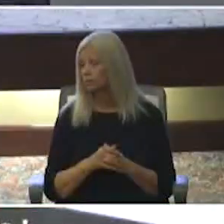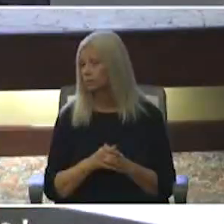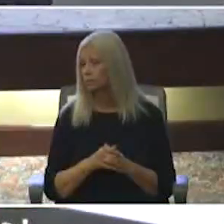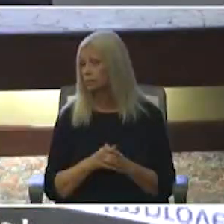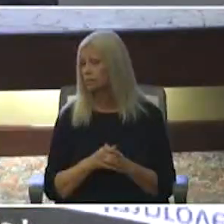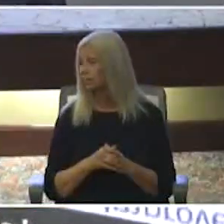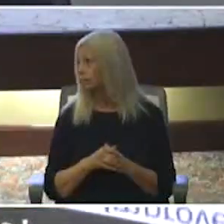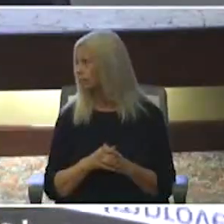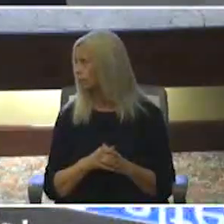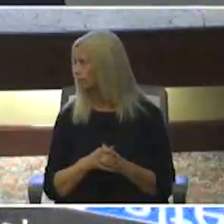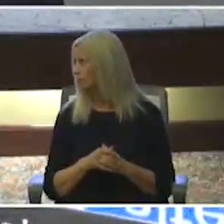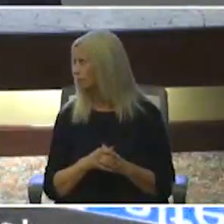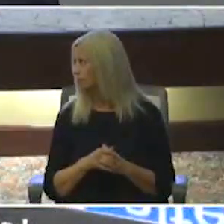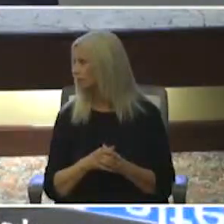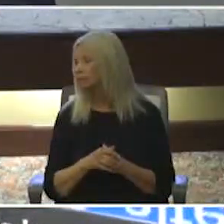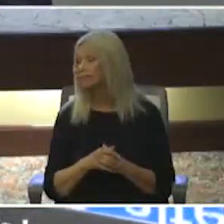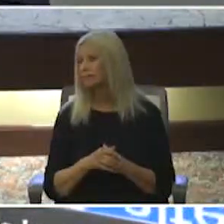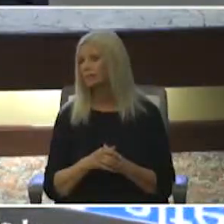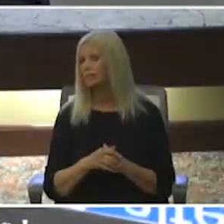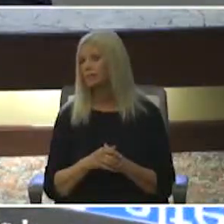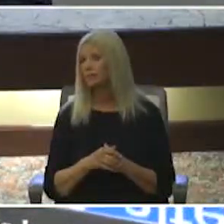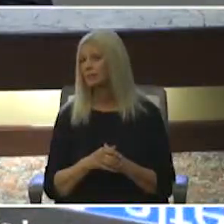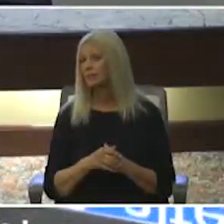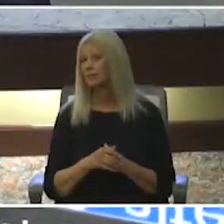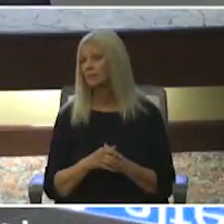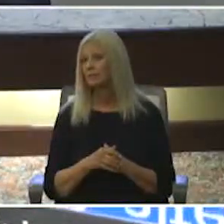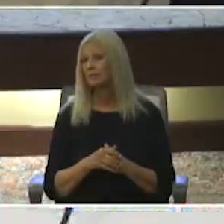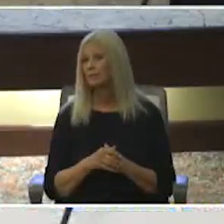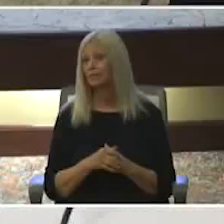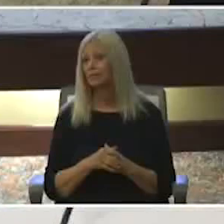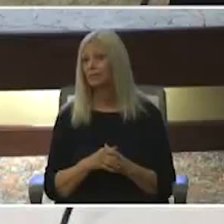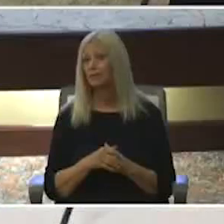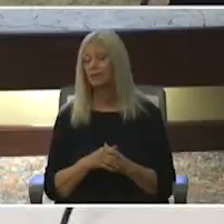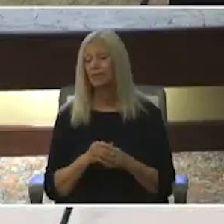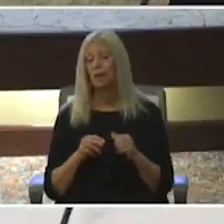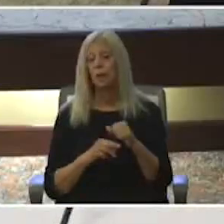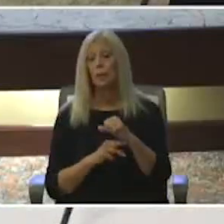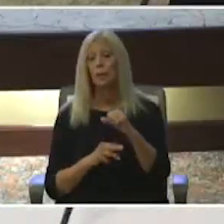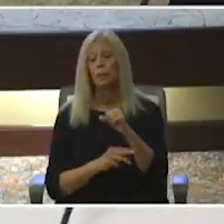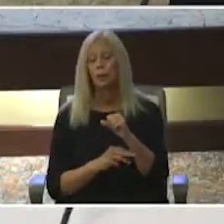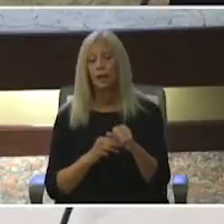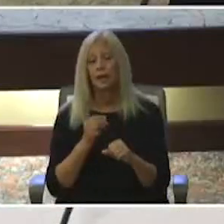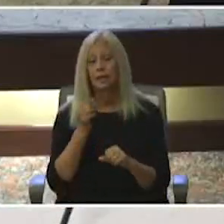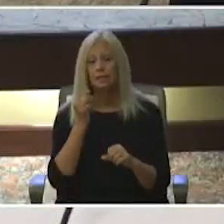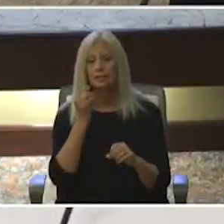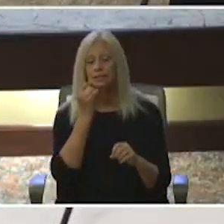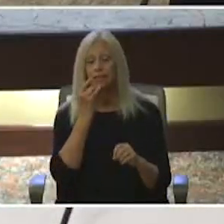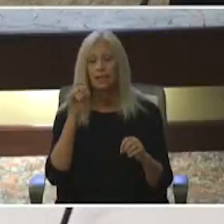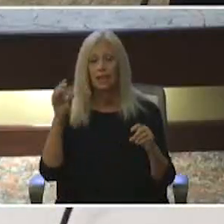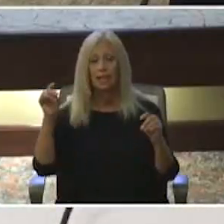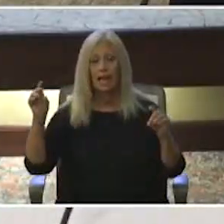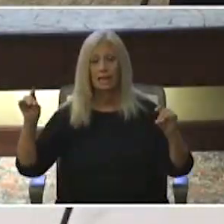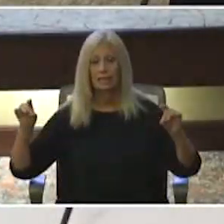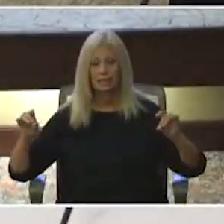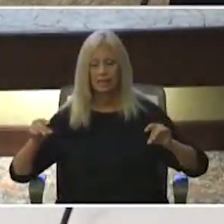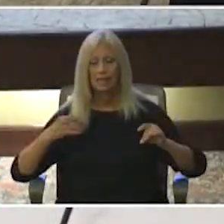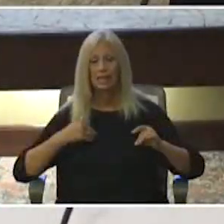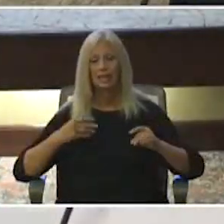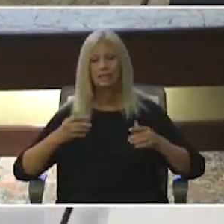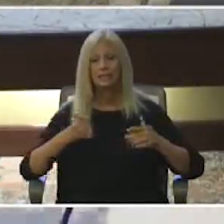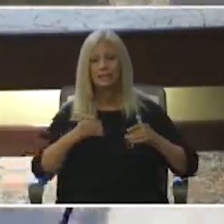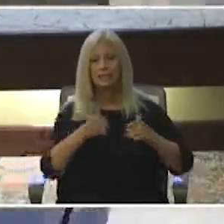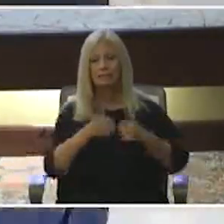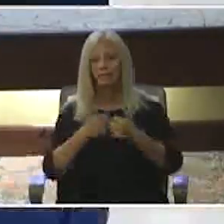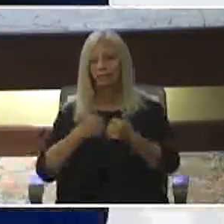prezzo. fly through the bridge work here. So bridge lighting. The bridge lighting has had some challenges in the last